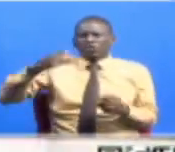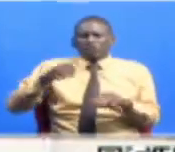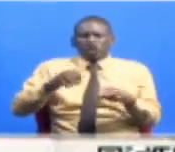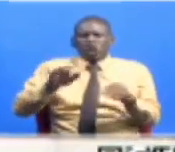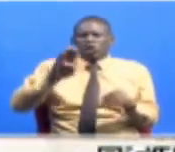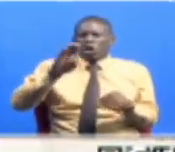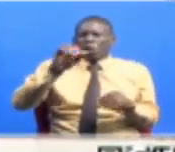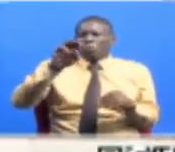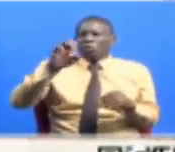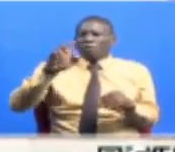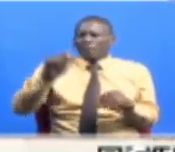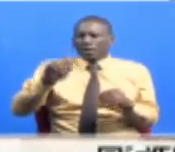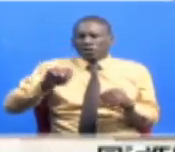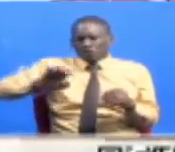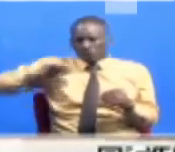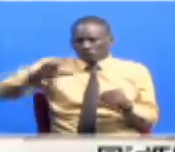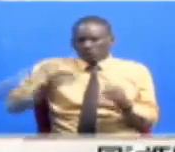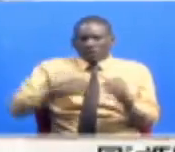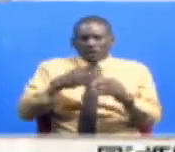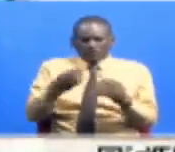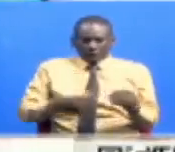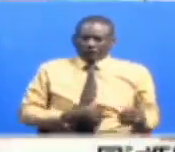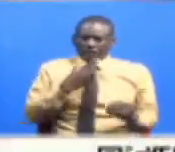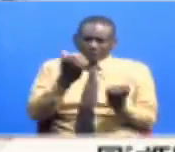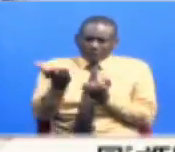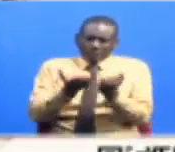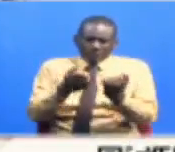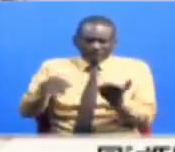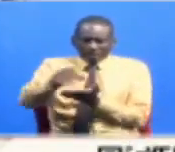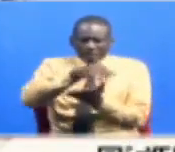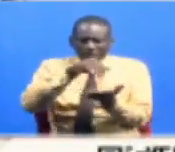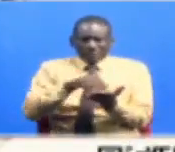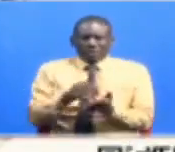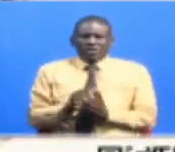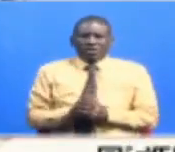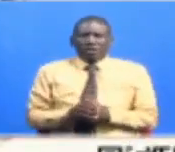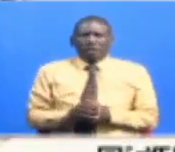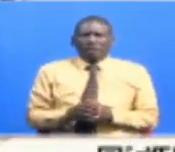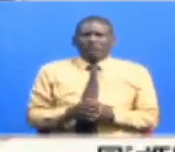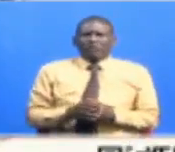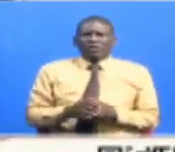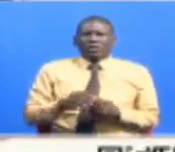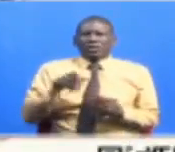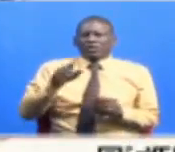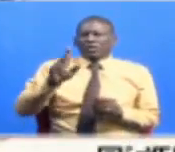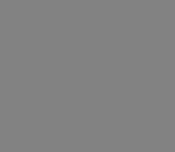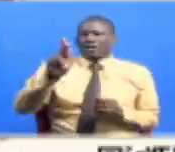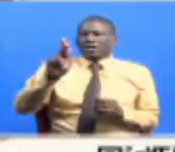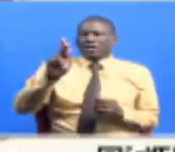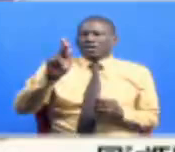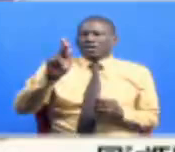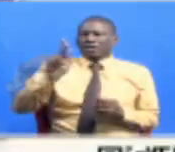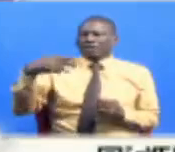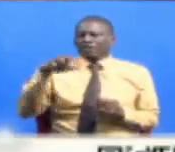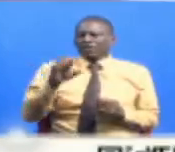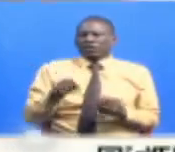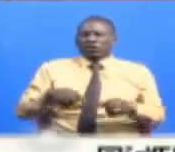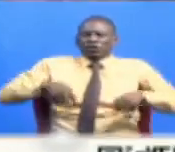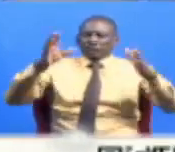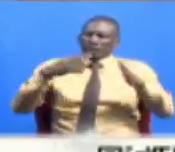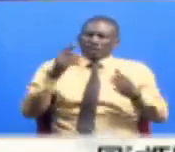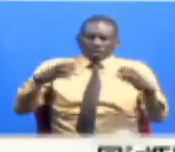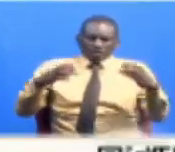County after an impromptu visit to trading centres. KEFIS officials said the agency had teamed up with the police